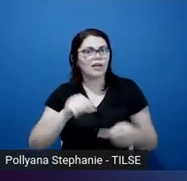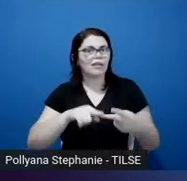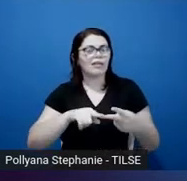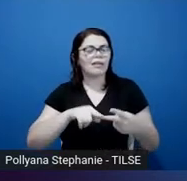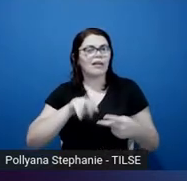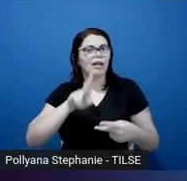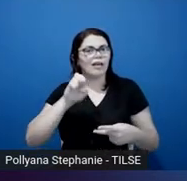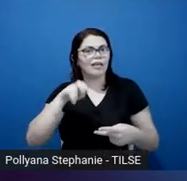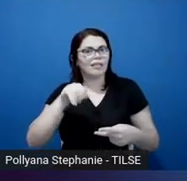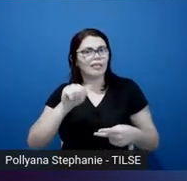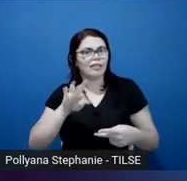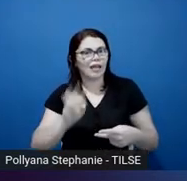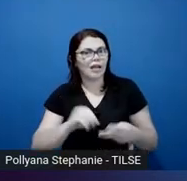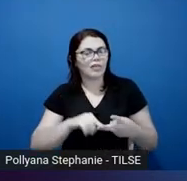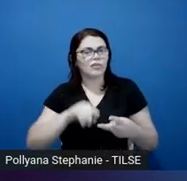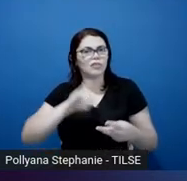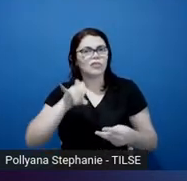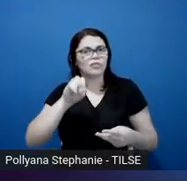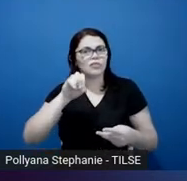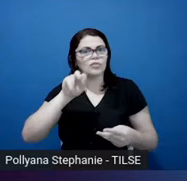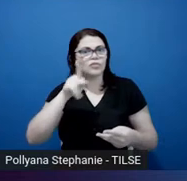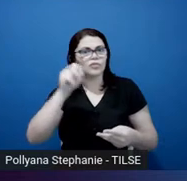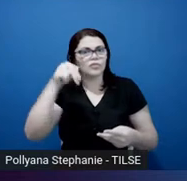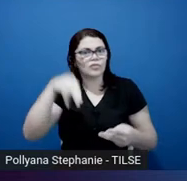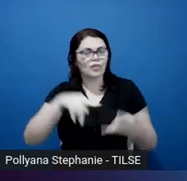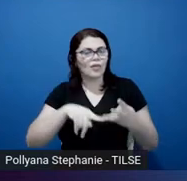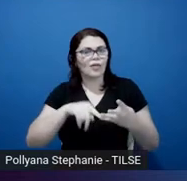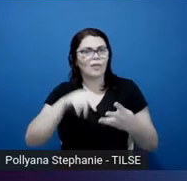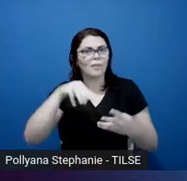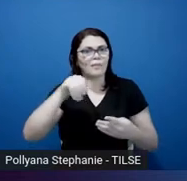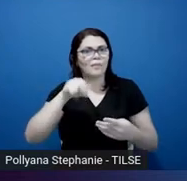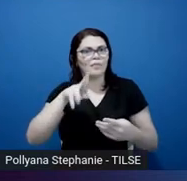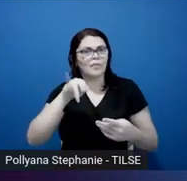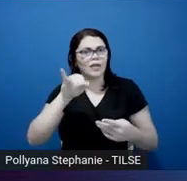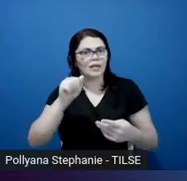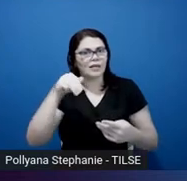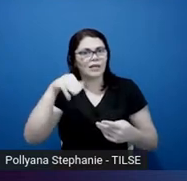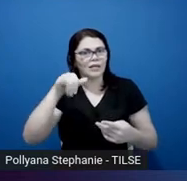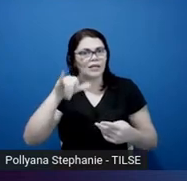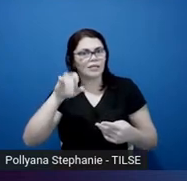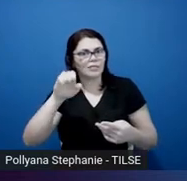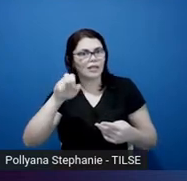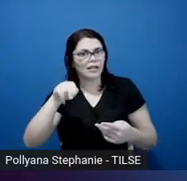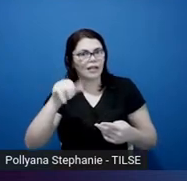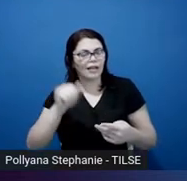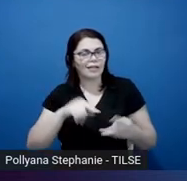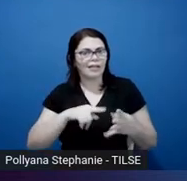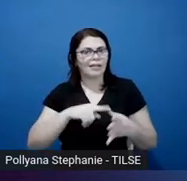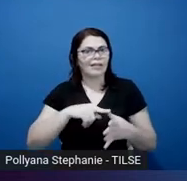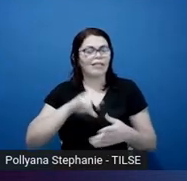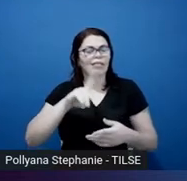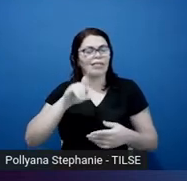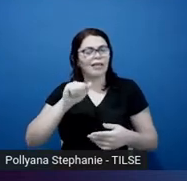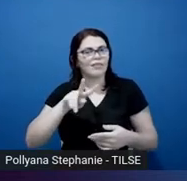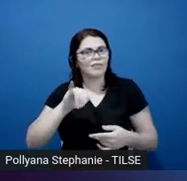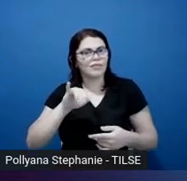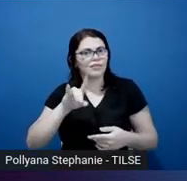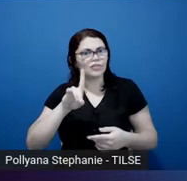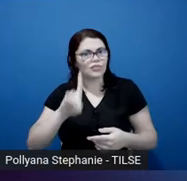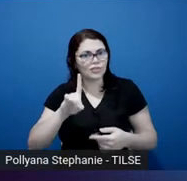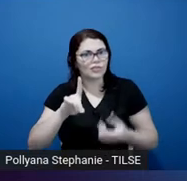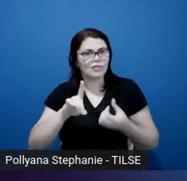Moreira, Maria Milena Gomes, David Rafael Paredes, João Vitor Cabral, and